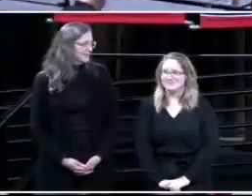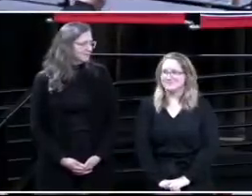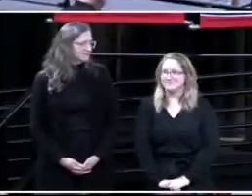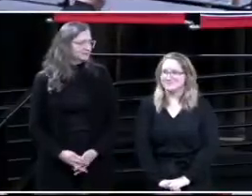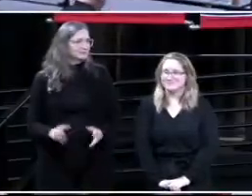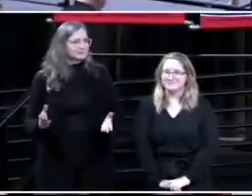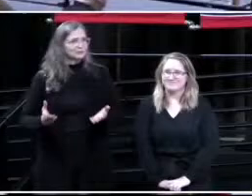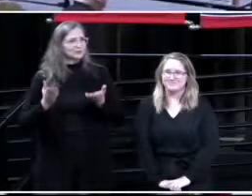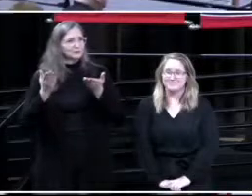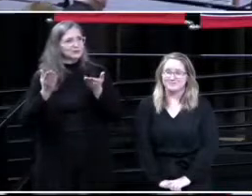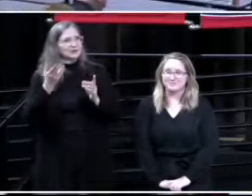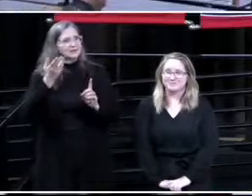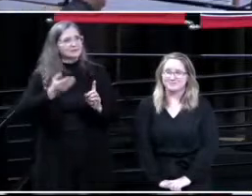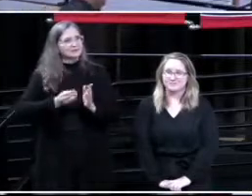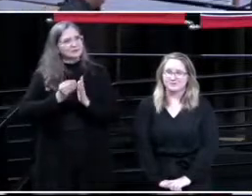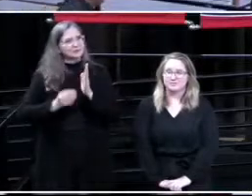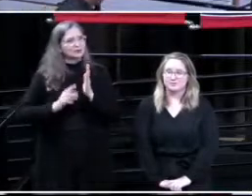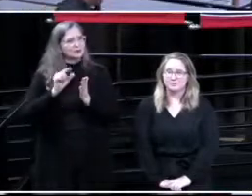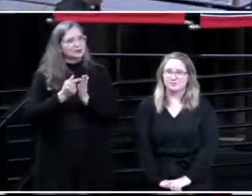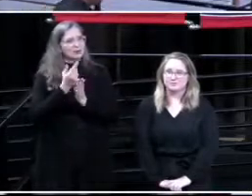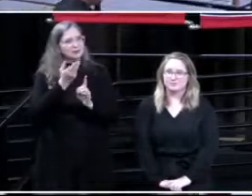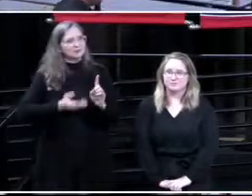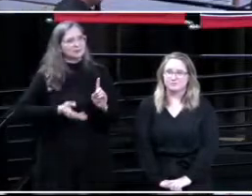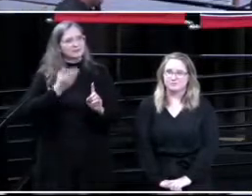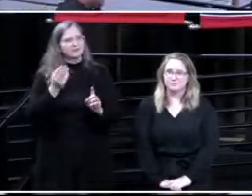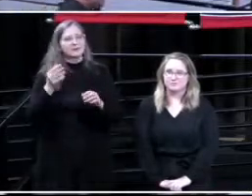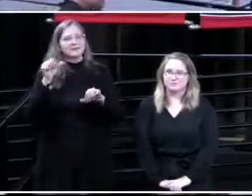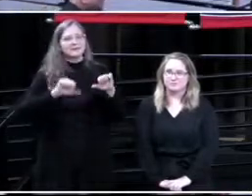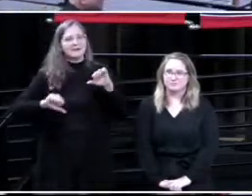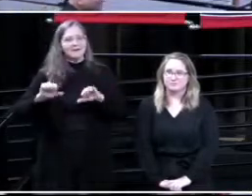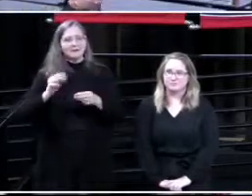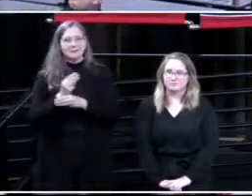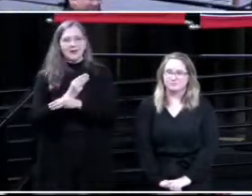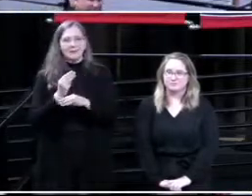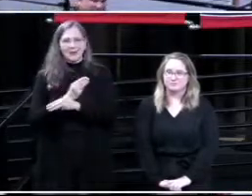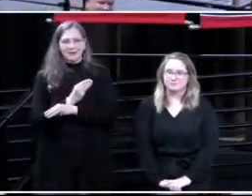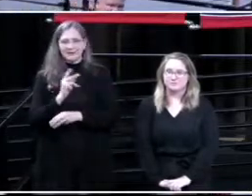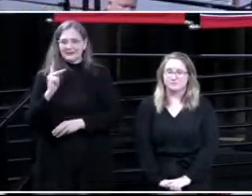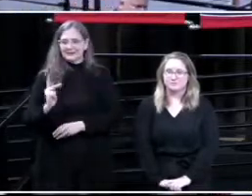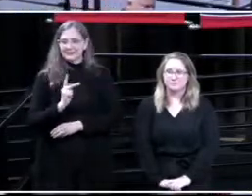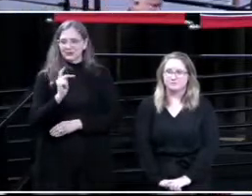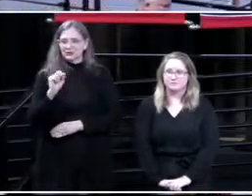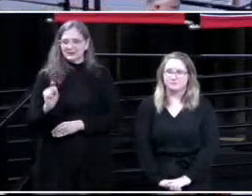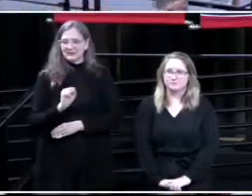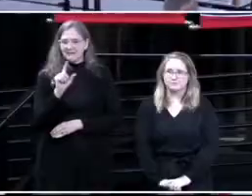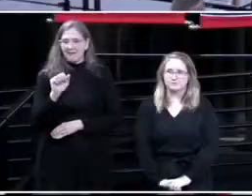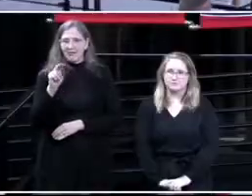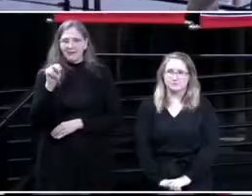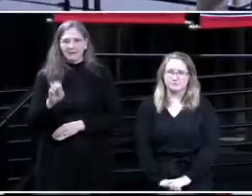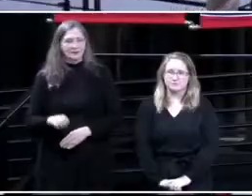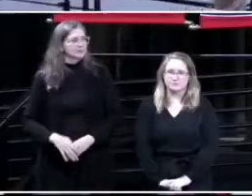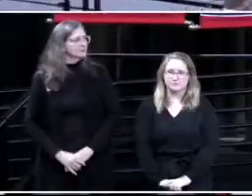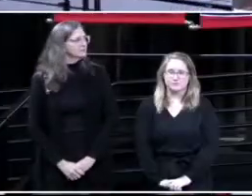Presenting candidates for the College of Science and Mathematics, Kirsten Sarah Lee.